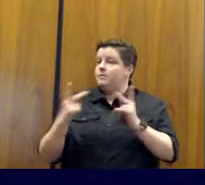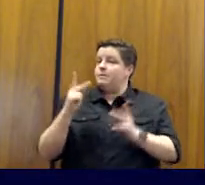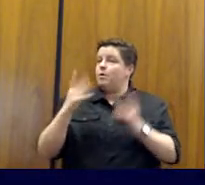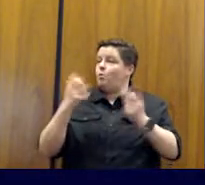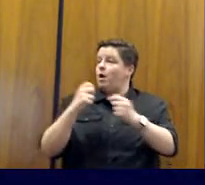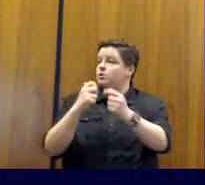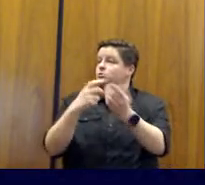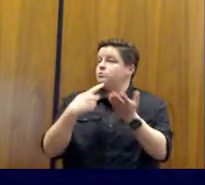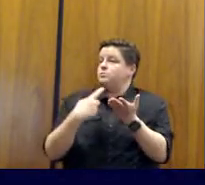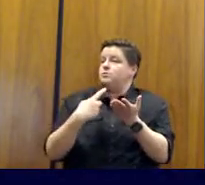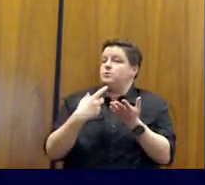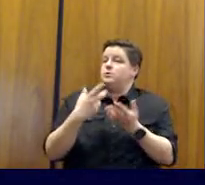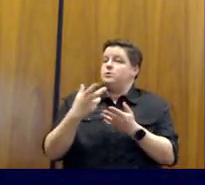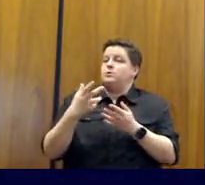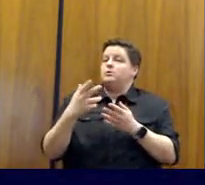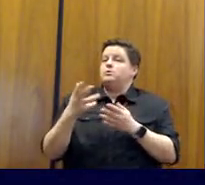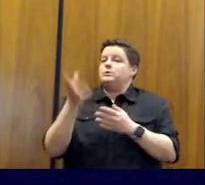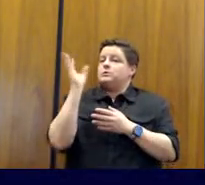like to address the board?